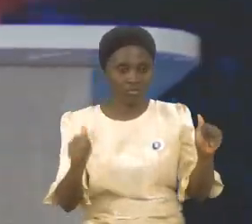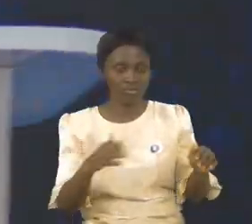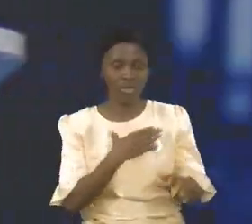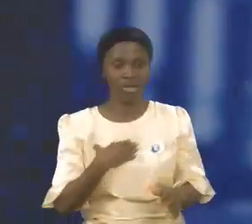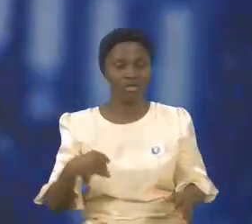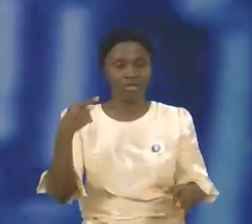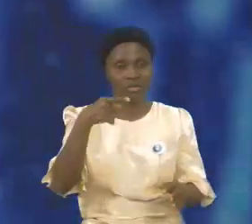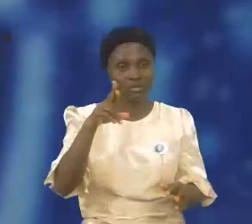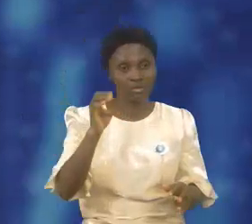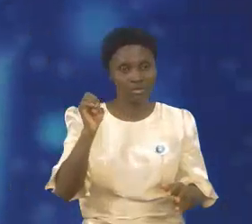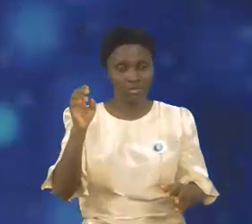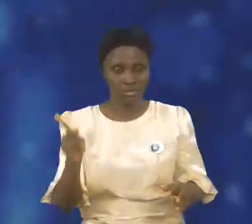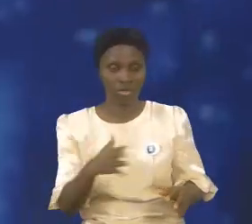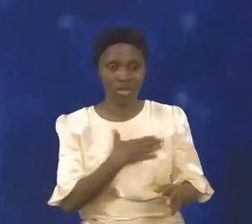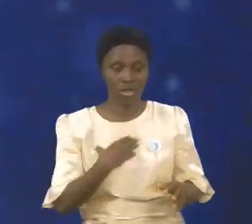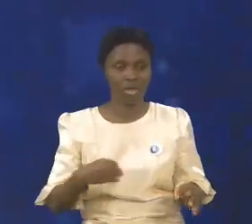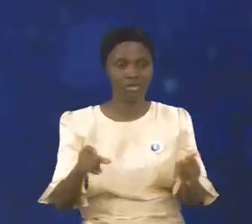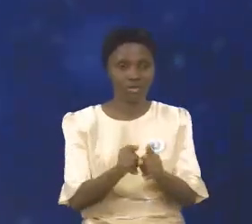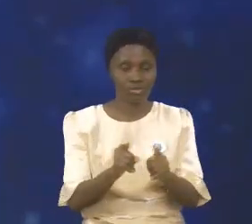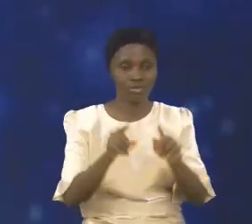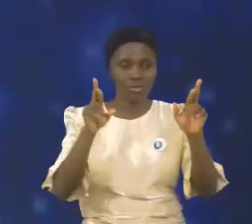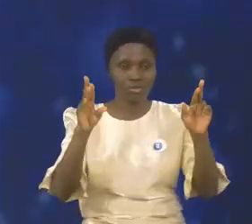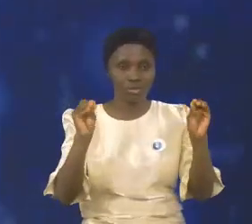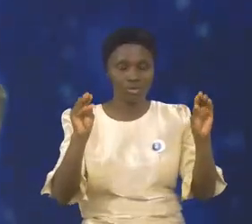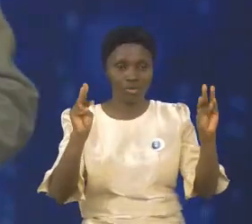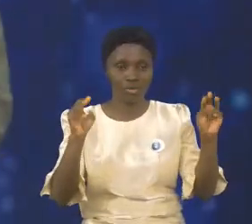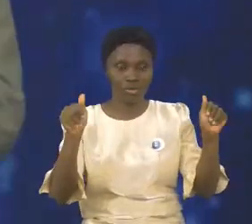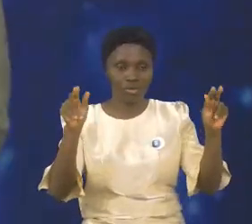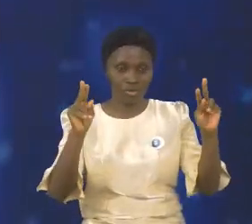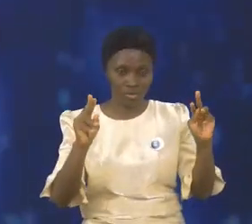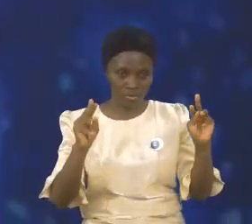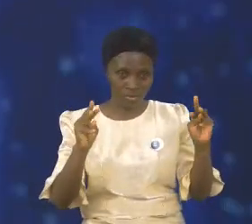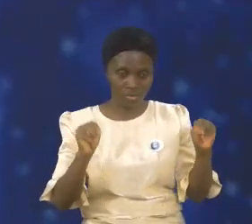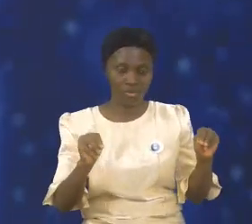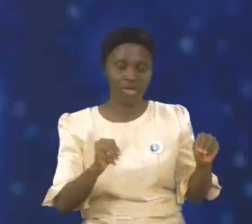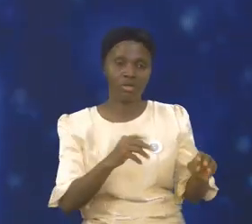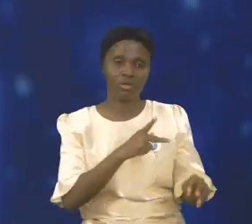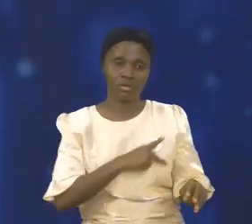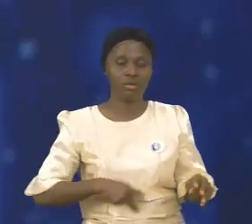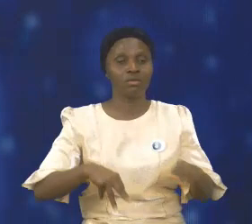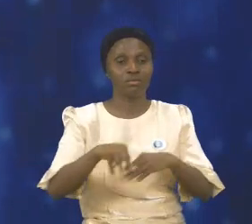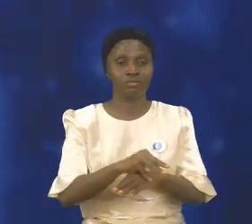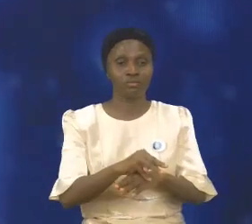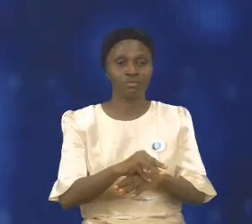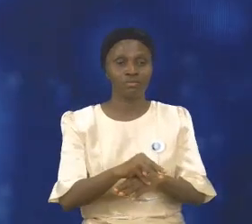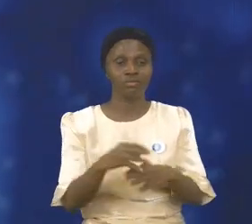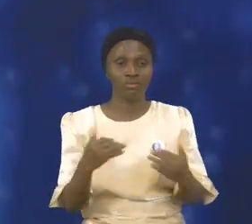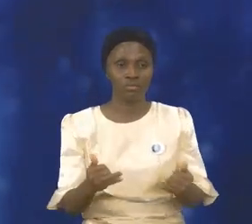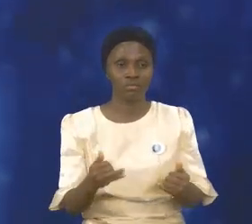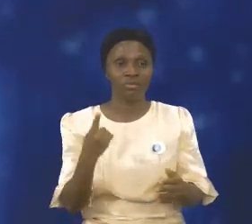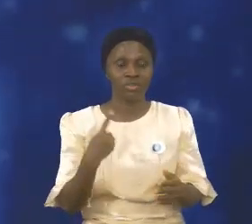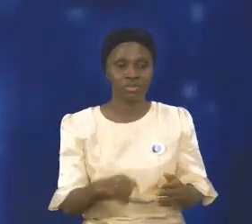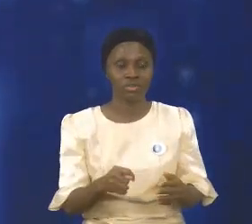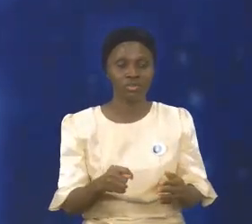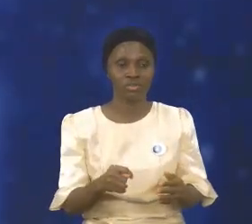we're talking about the Roman Empire. We're looking at the dominion of the king and